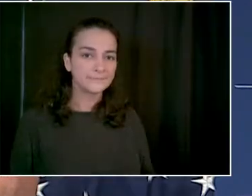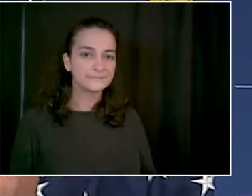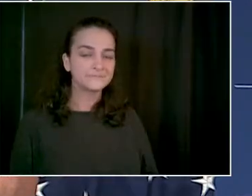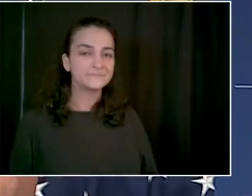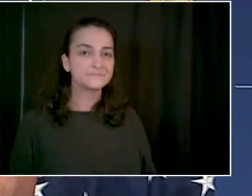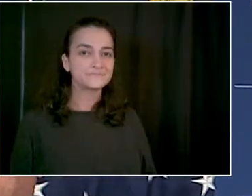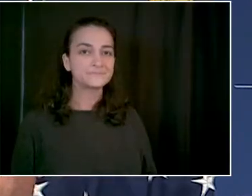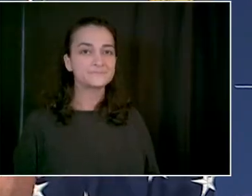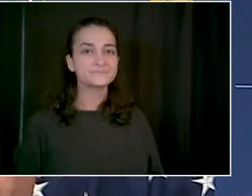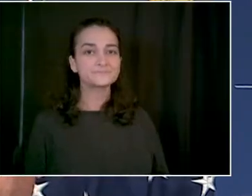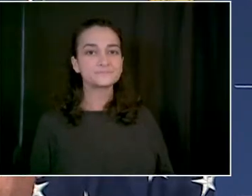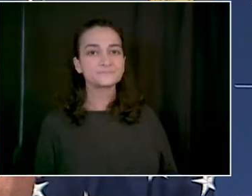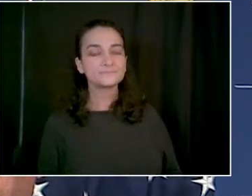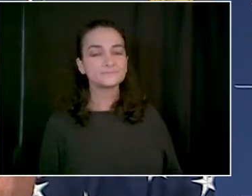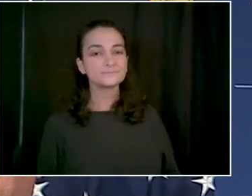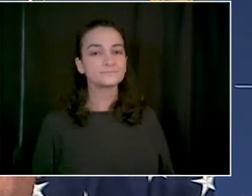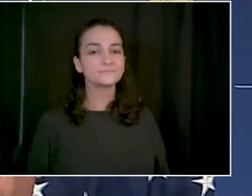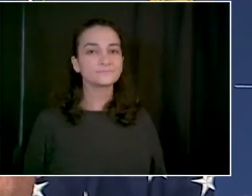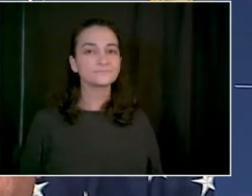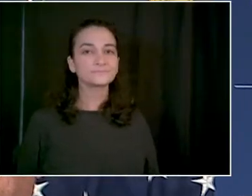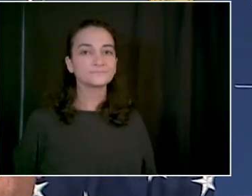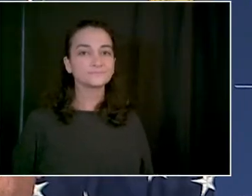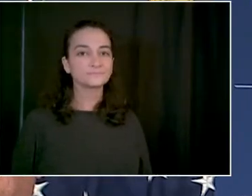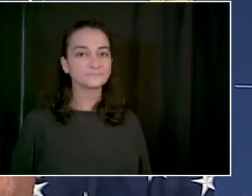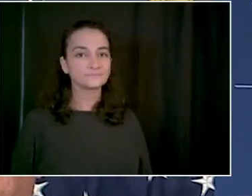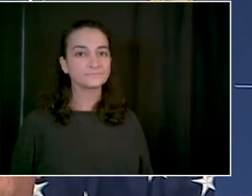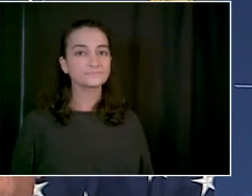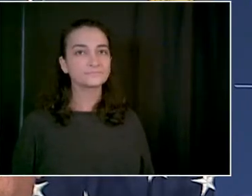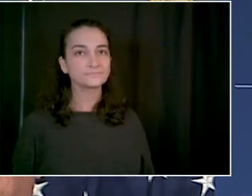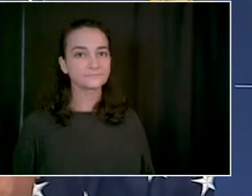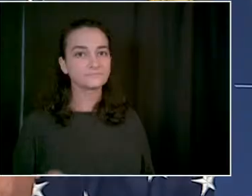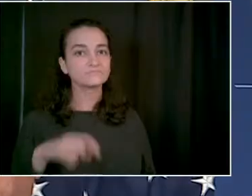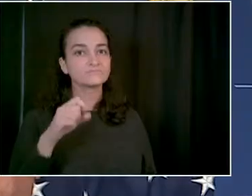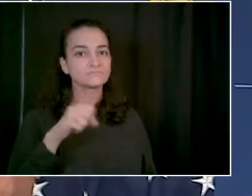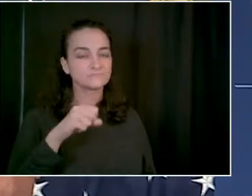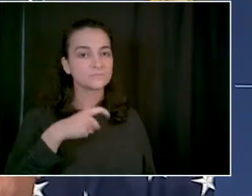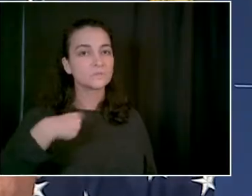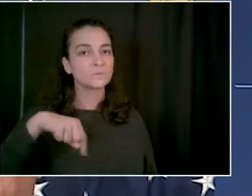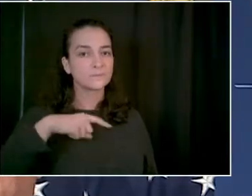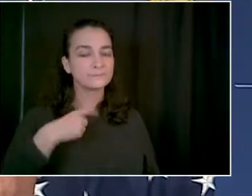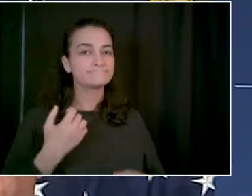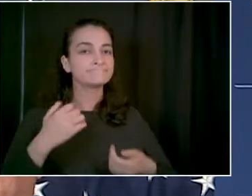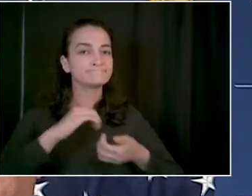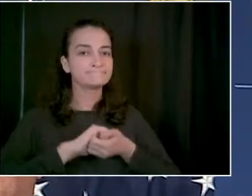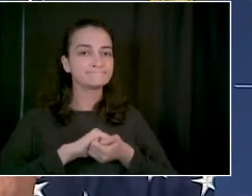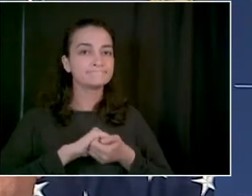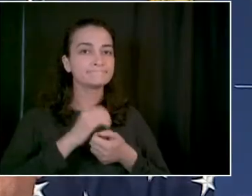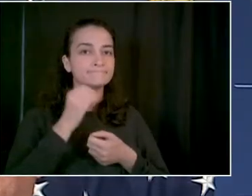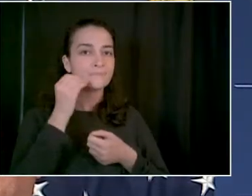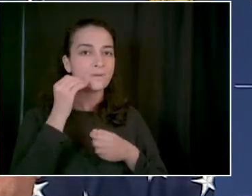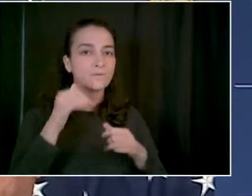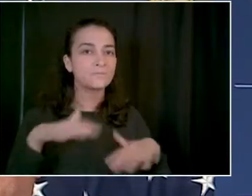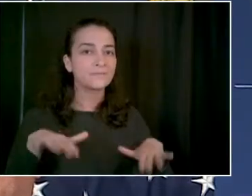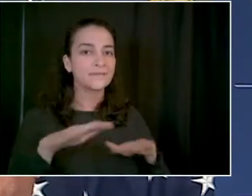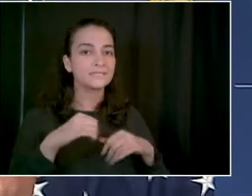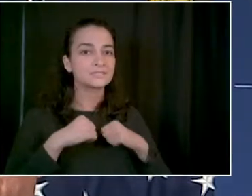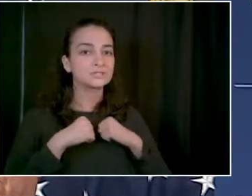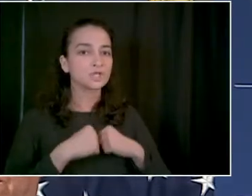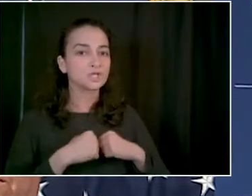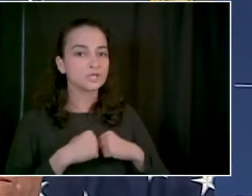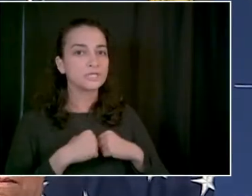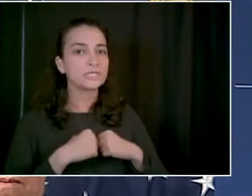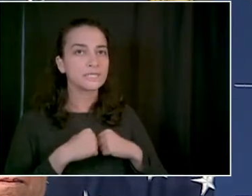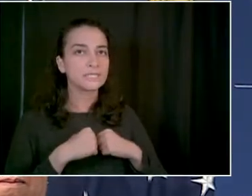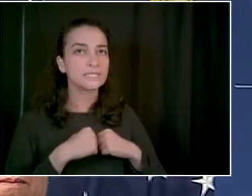can collaborate with Homeland Security investigations? The NYPD collaborates routinely. This is going back decades with